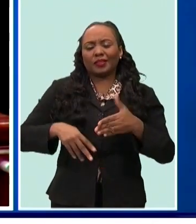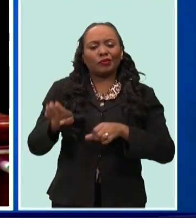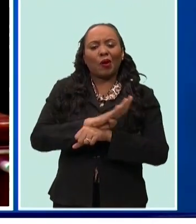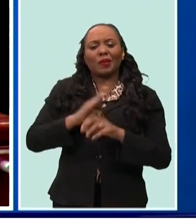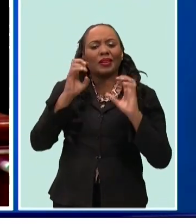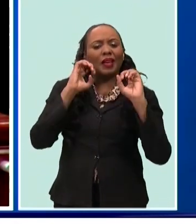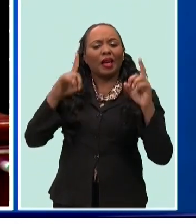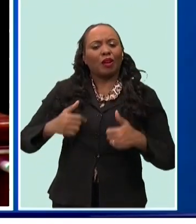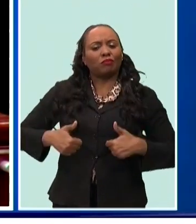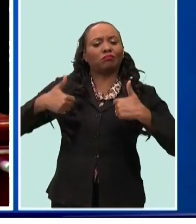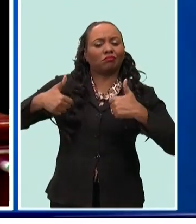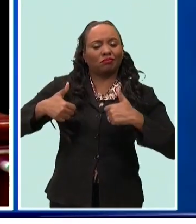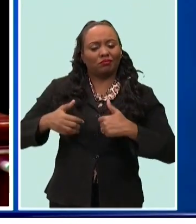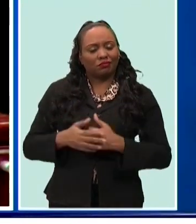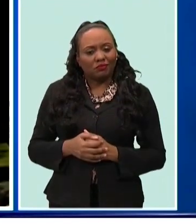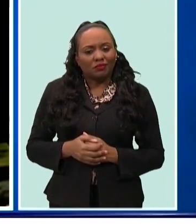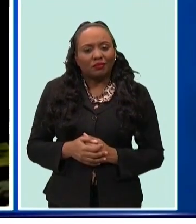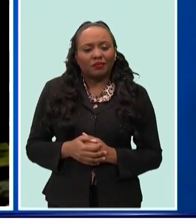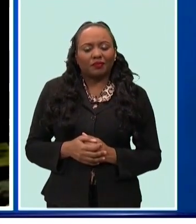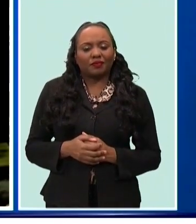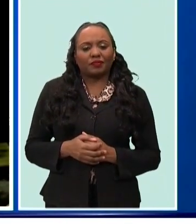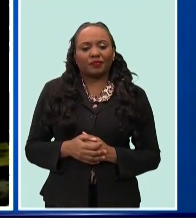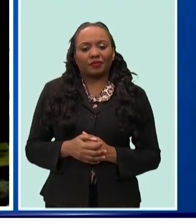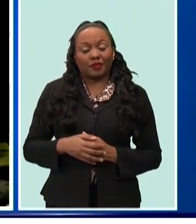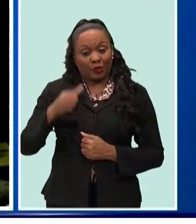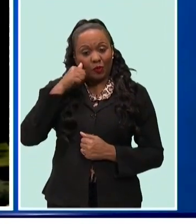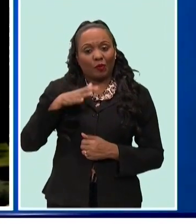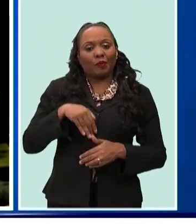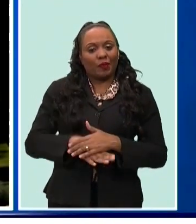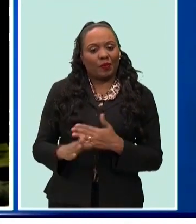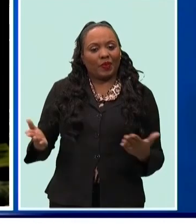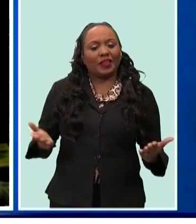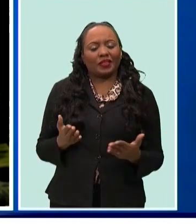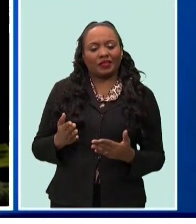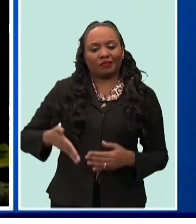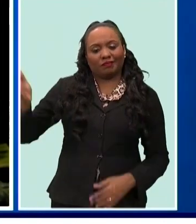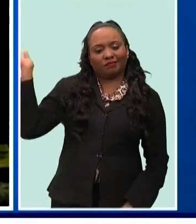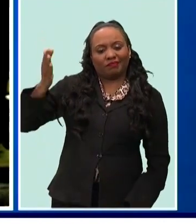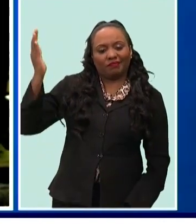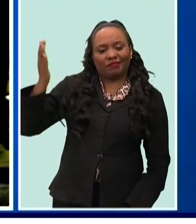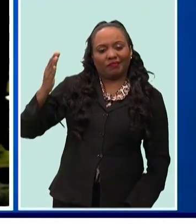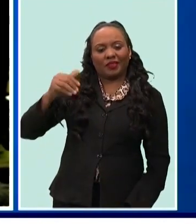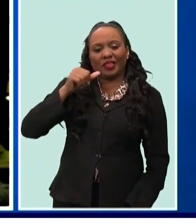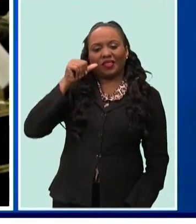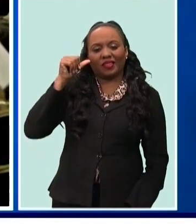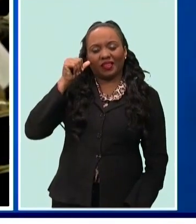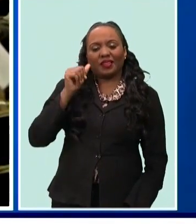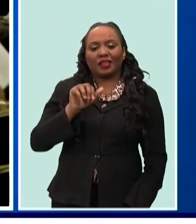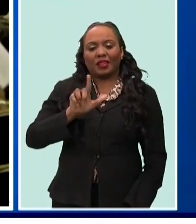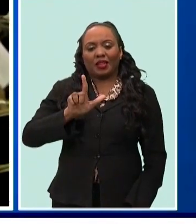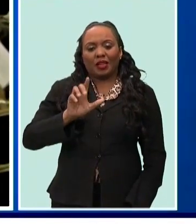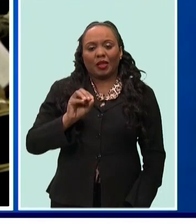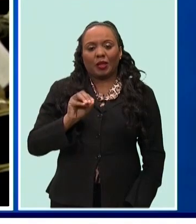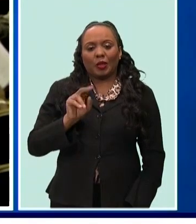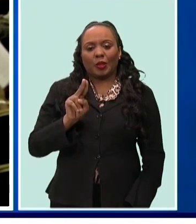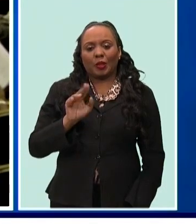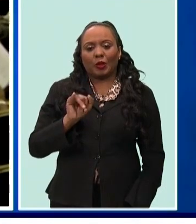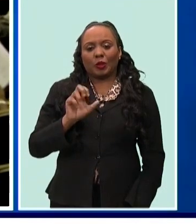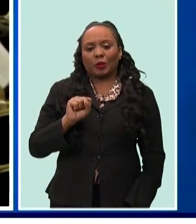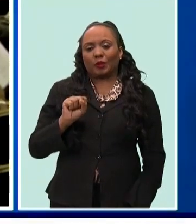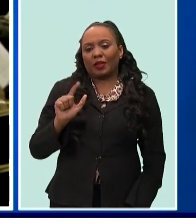education of our nation. Well, Justice Hines Raddix, who was born here in Barbados, was the featured speaker at the